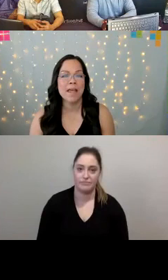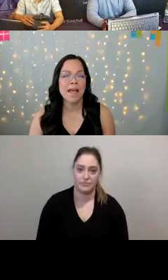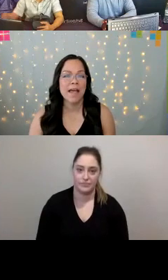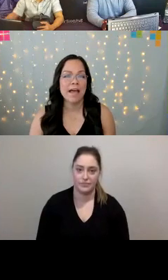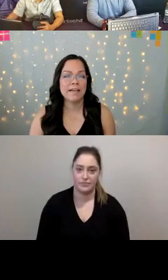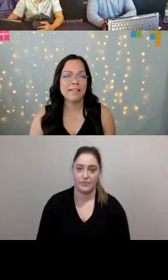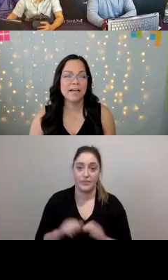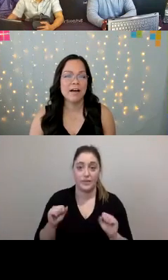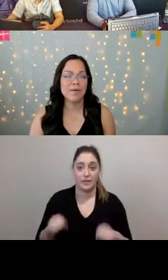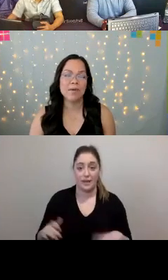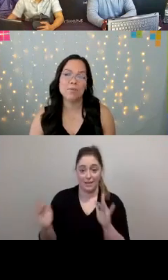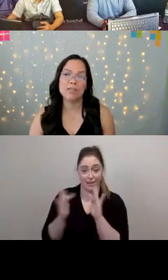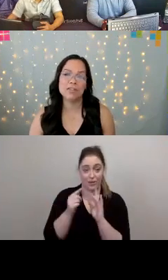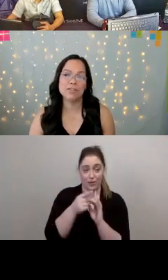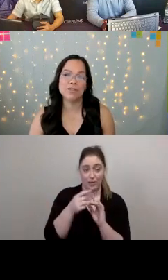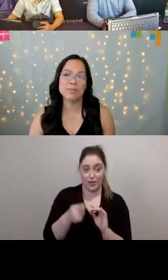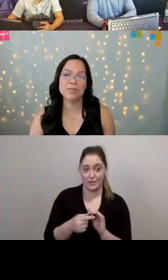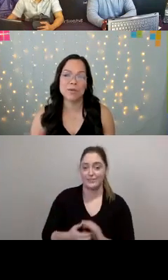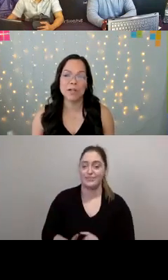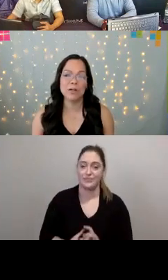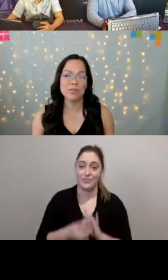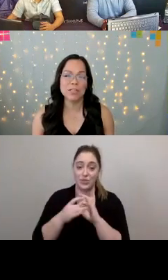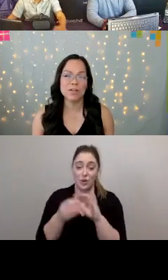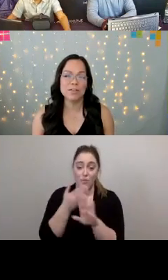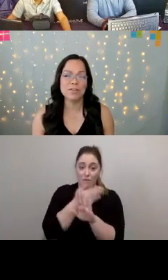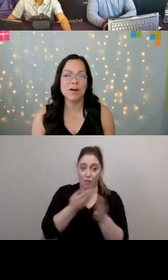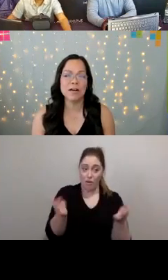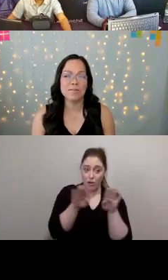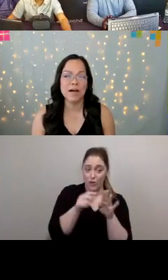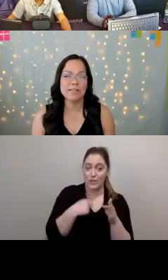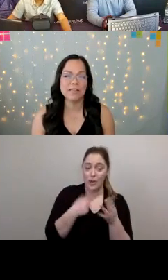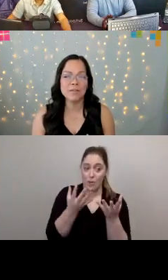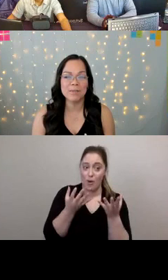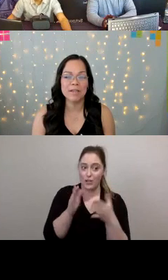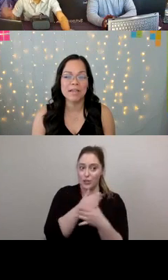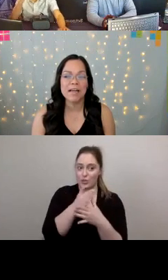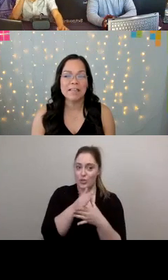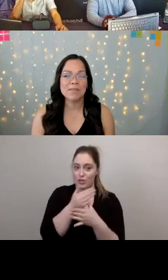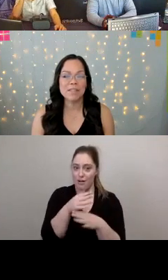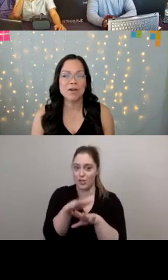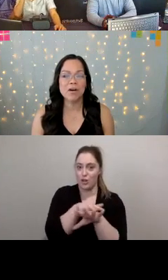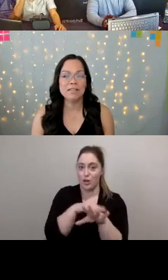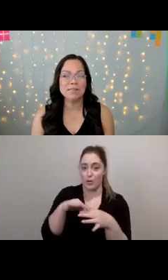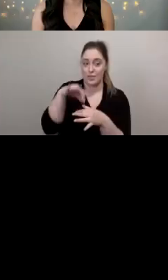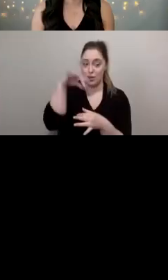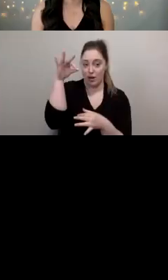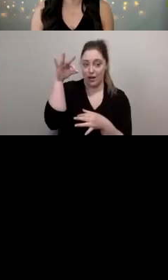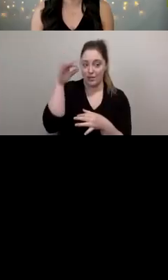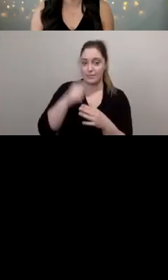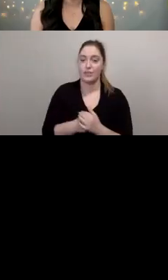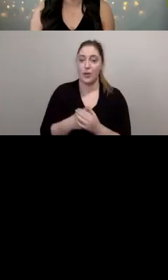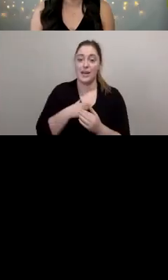there and uh we want to before we close share another song by slow spirit this one is called to be